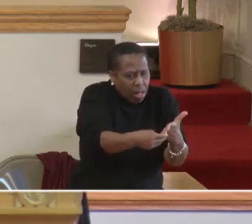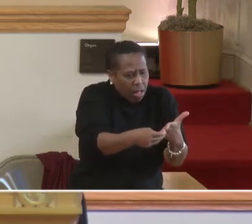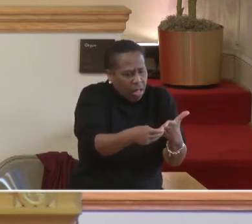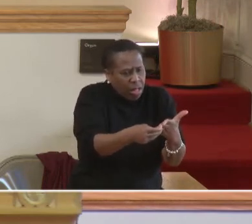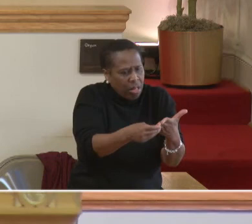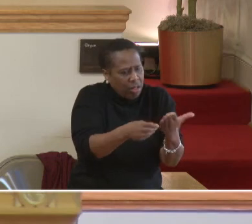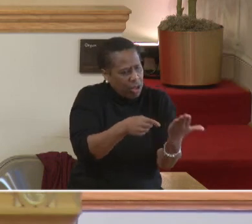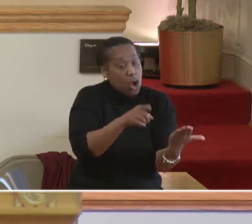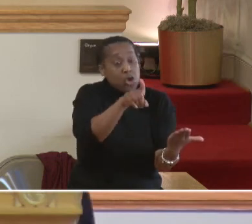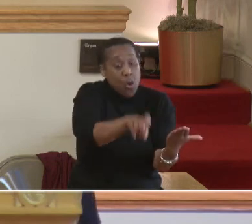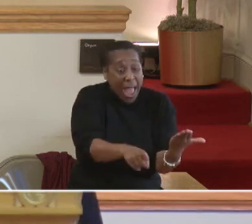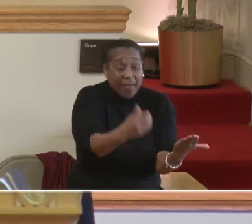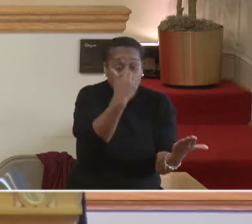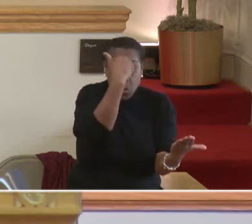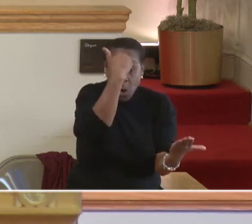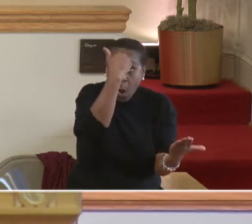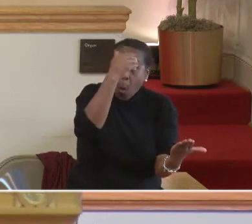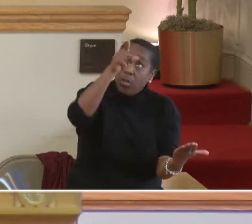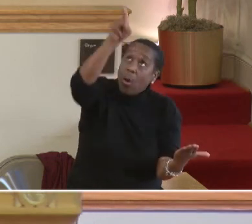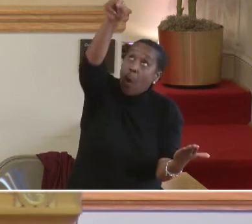you gotta know the one